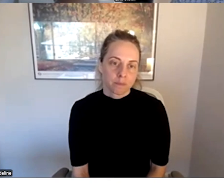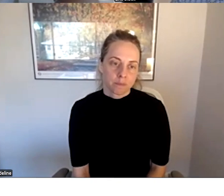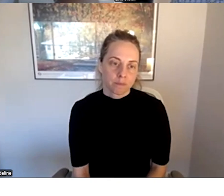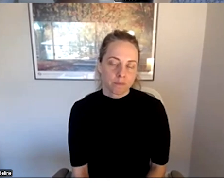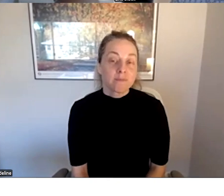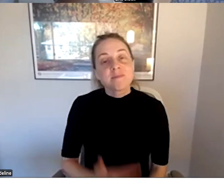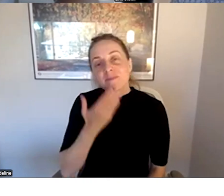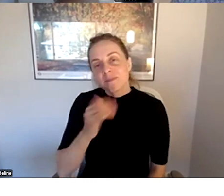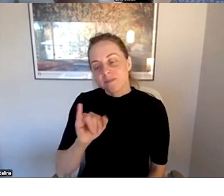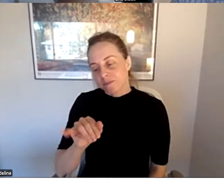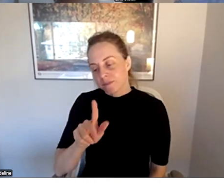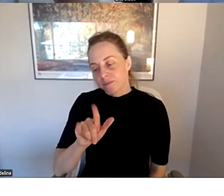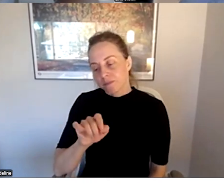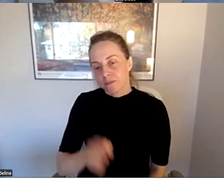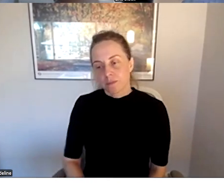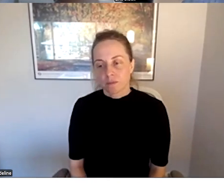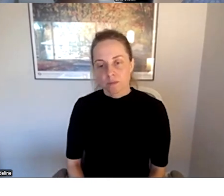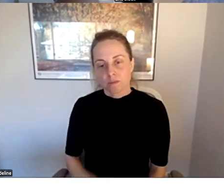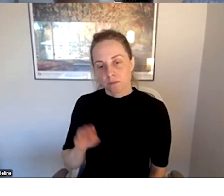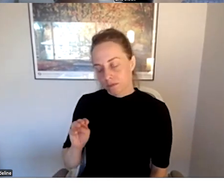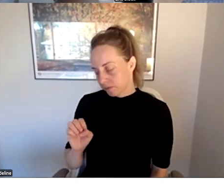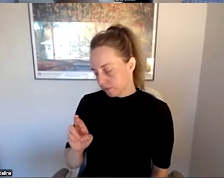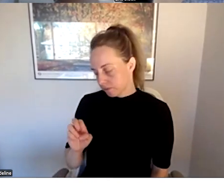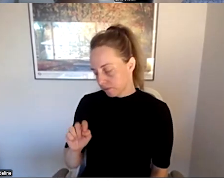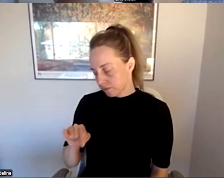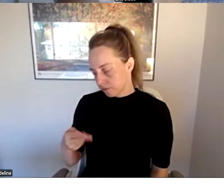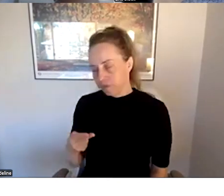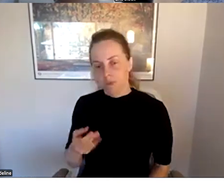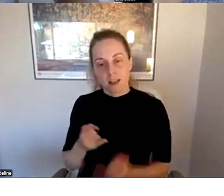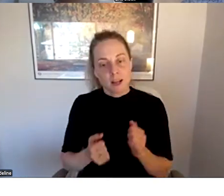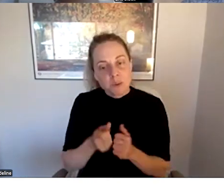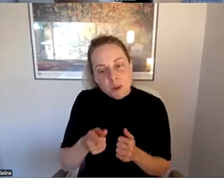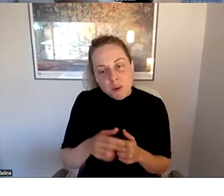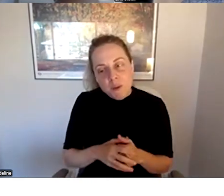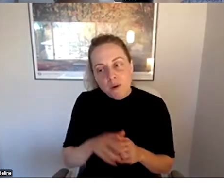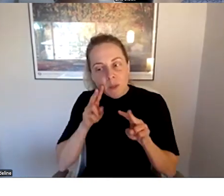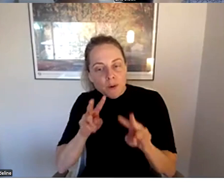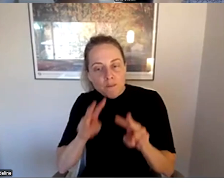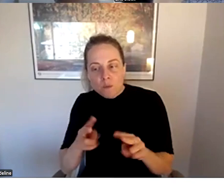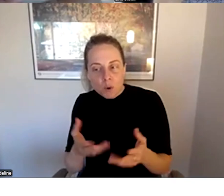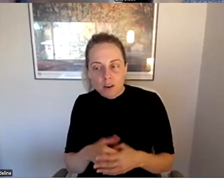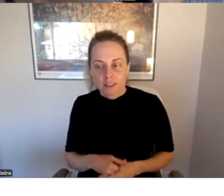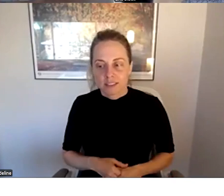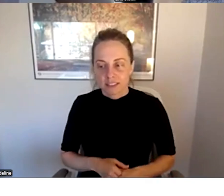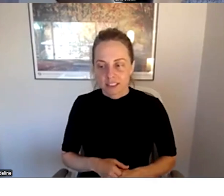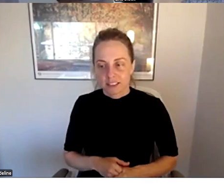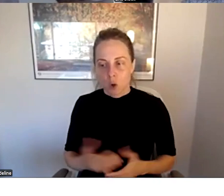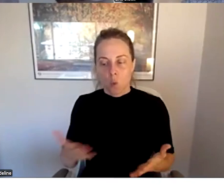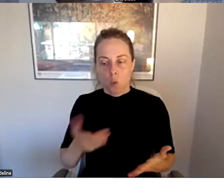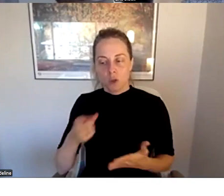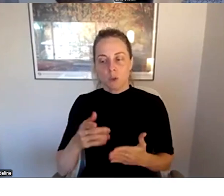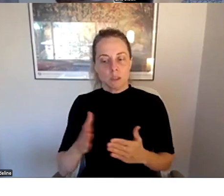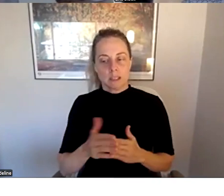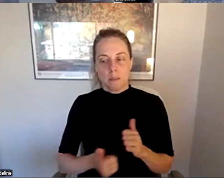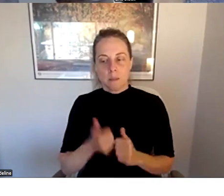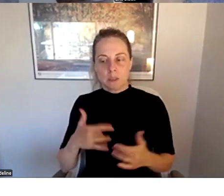Thank you, Julie. Meredith, let's end with you. Looking forward, what makes you most excited and hopeful about